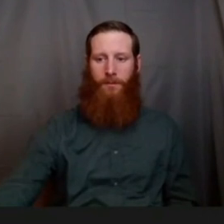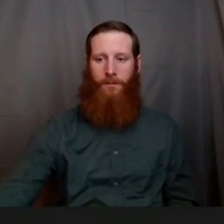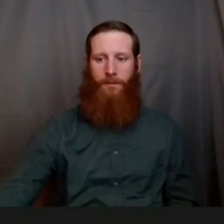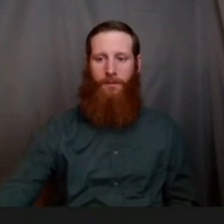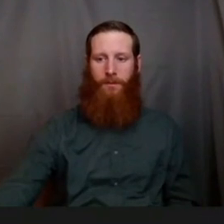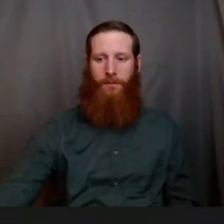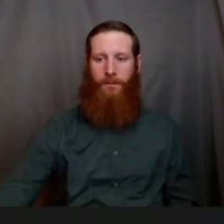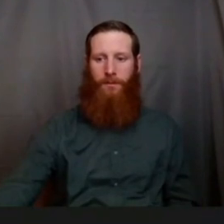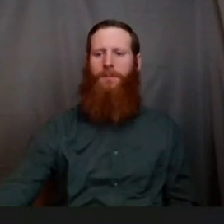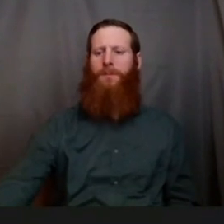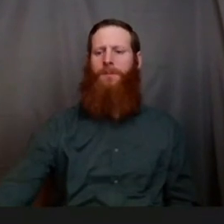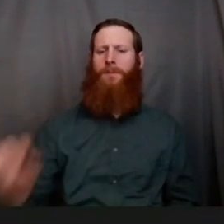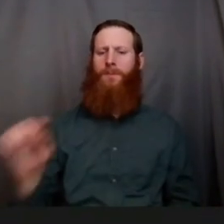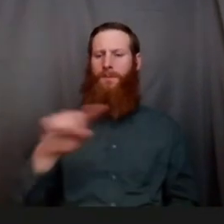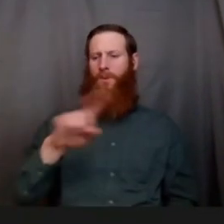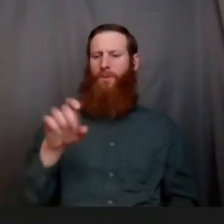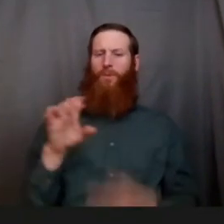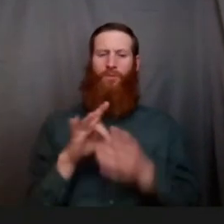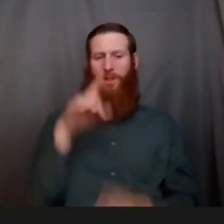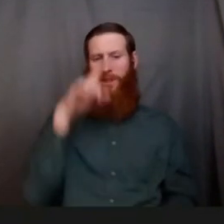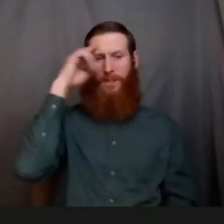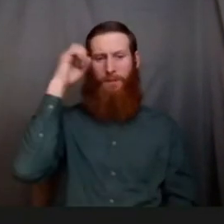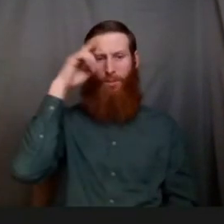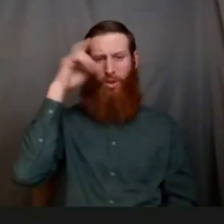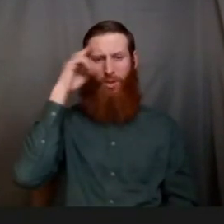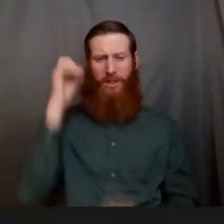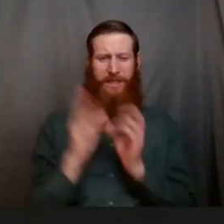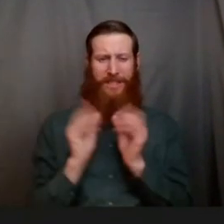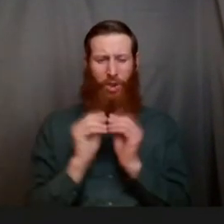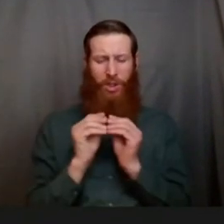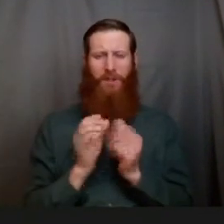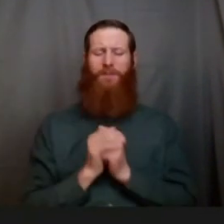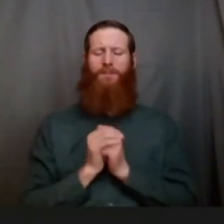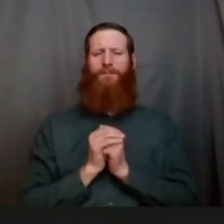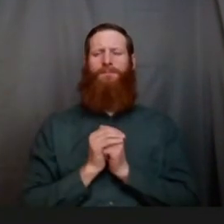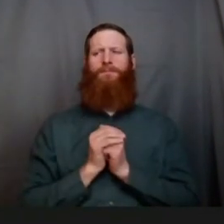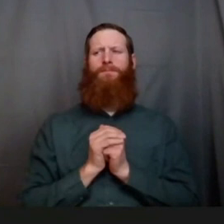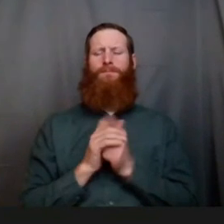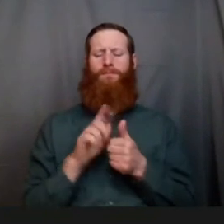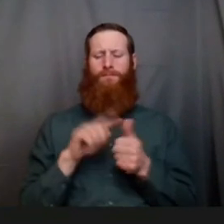There's a question about summer session. It's a question about,